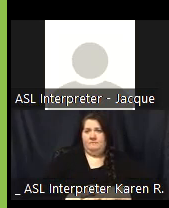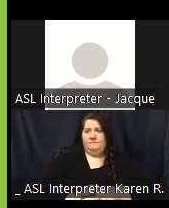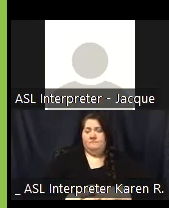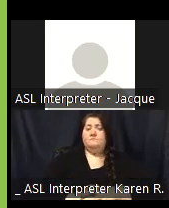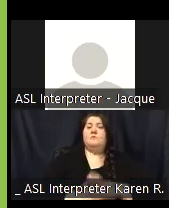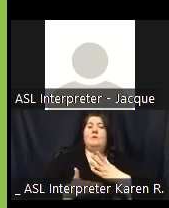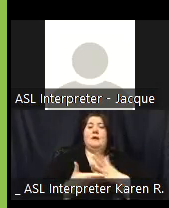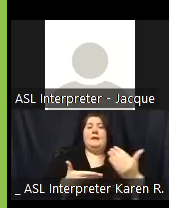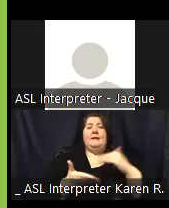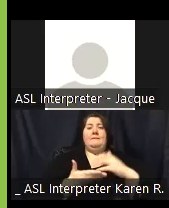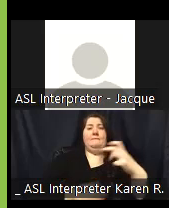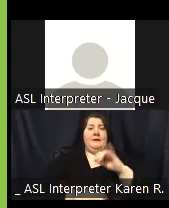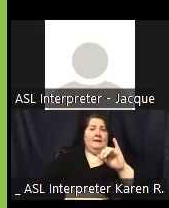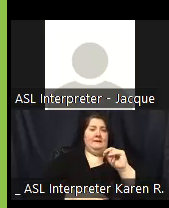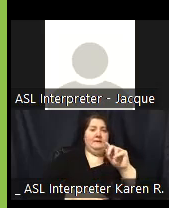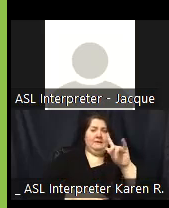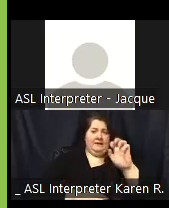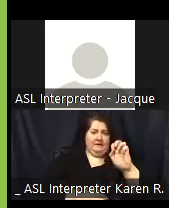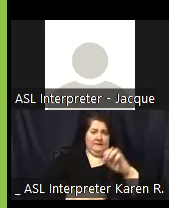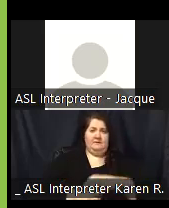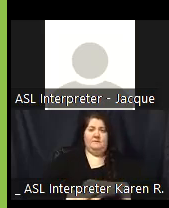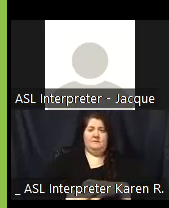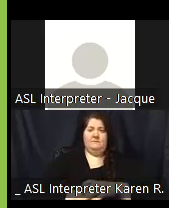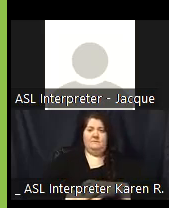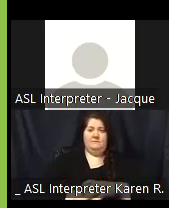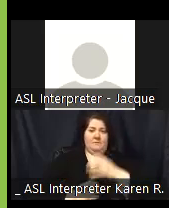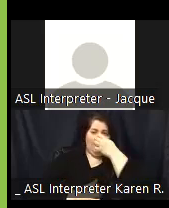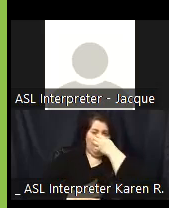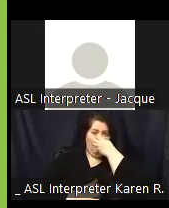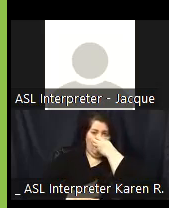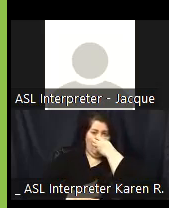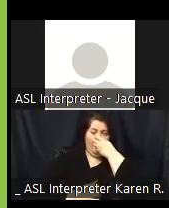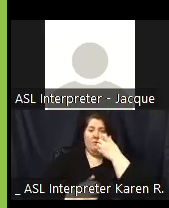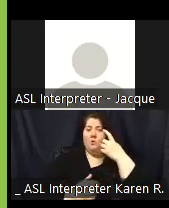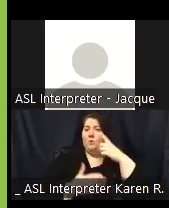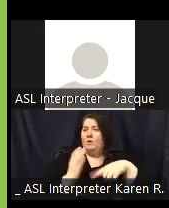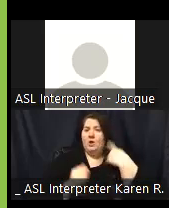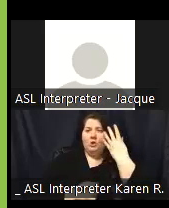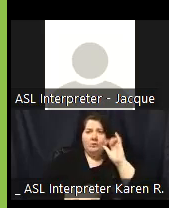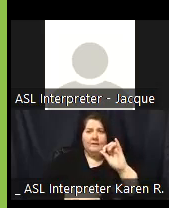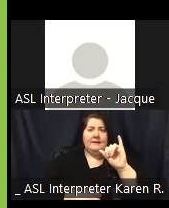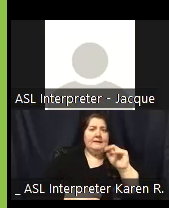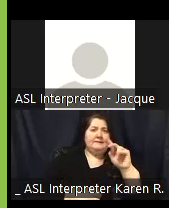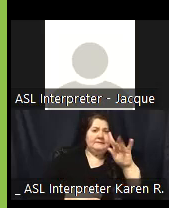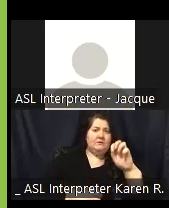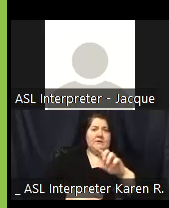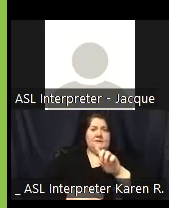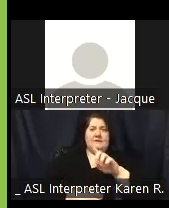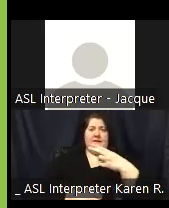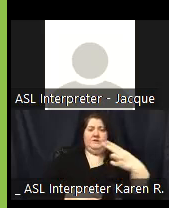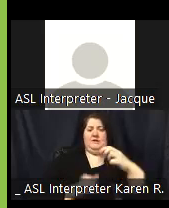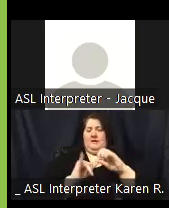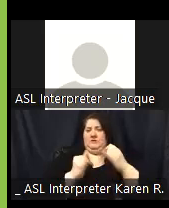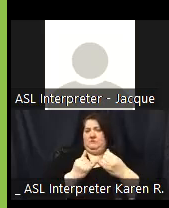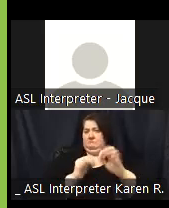Again, back at intake, this is Norma speaking, by the way. What does it look like at intake when a DHH agency has